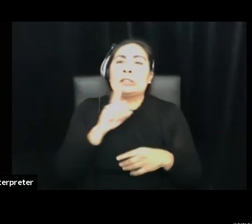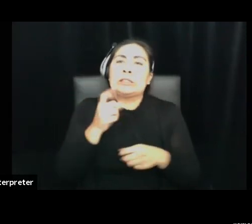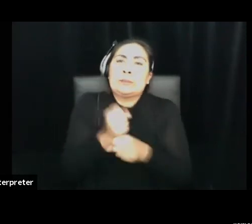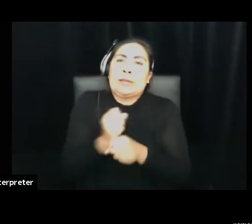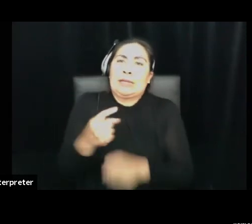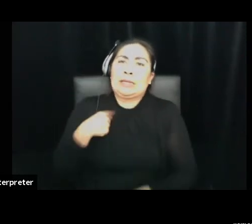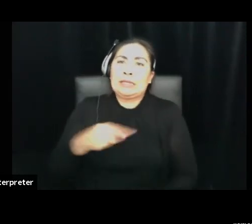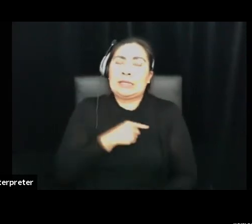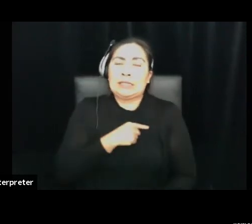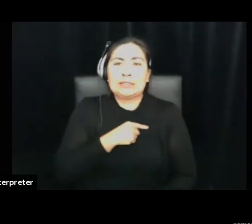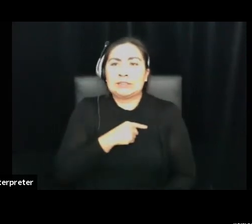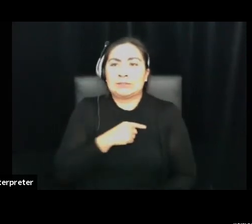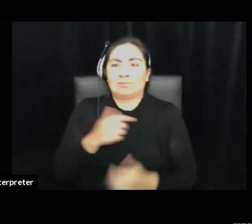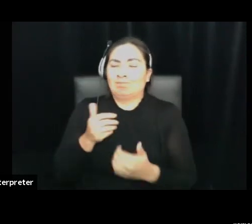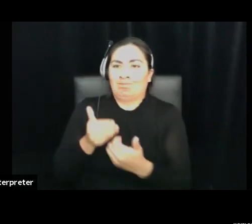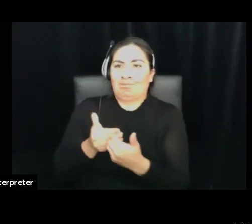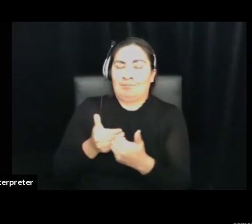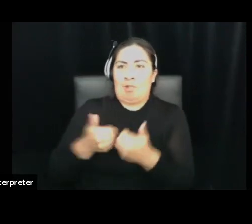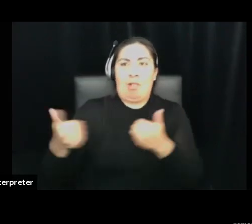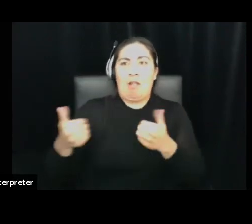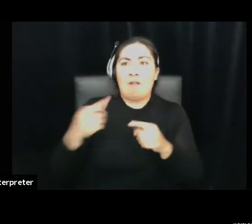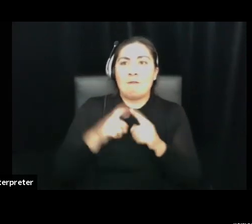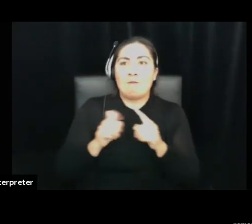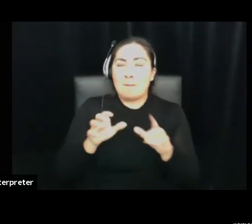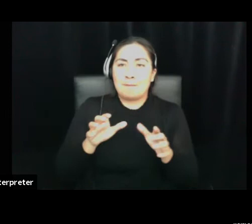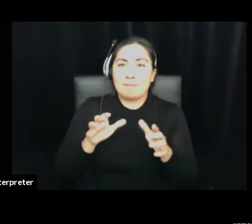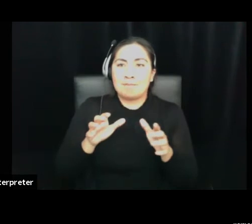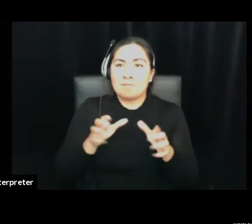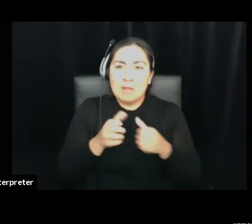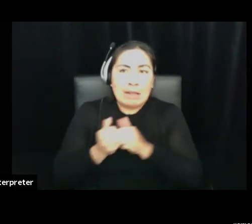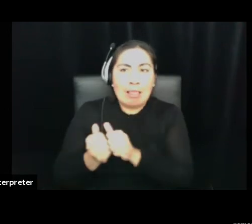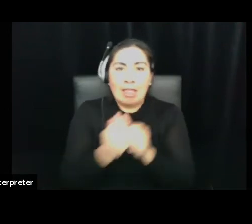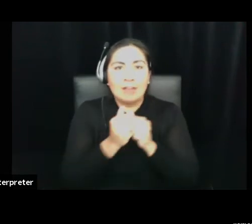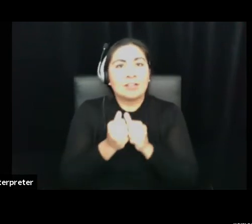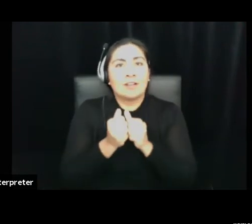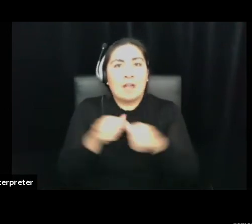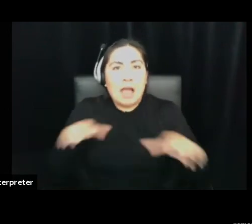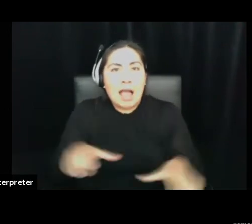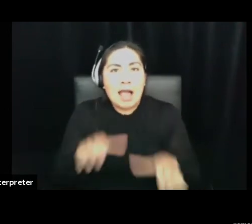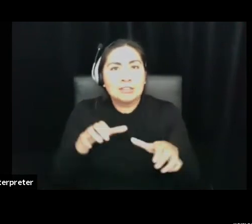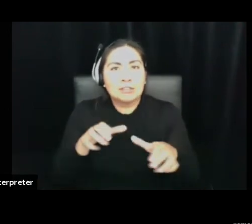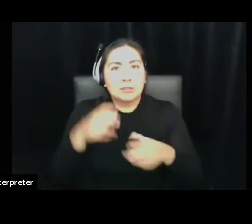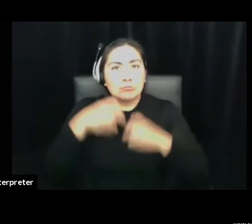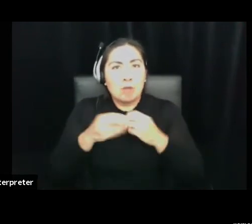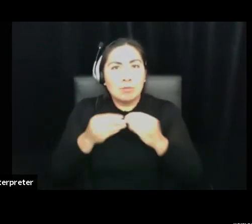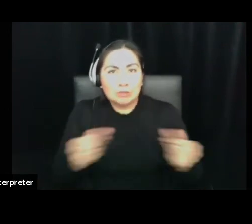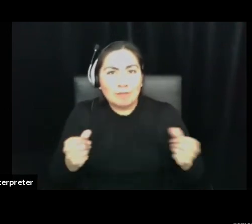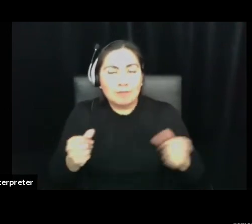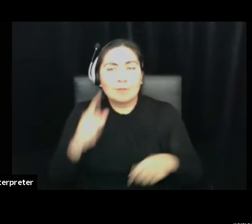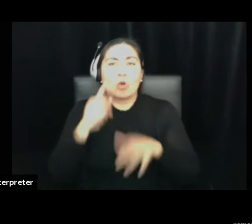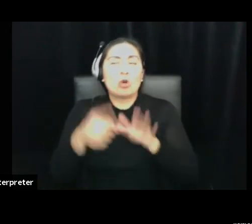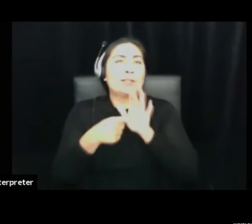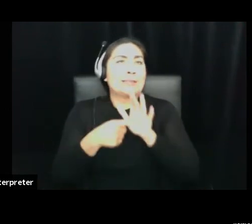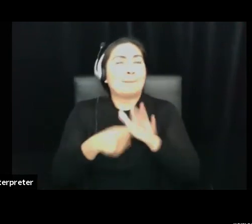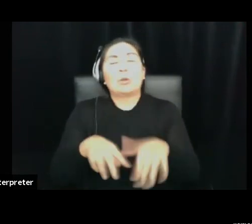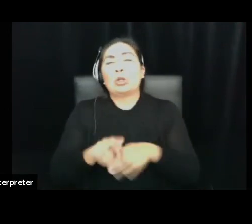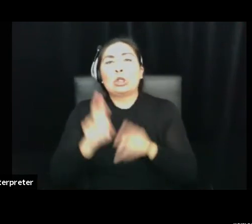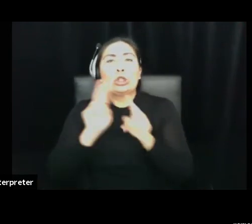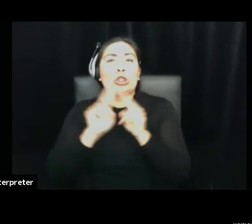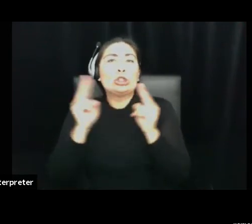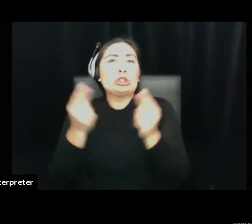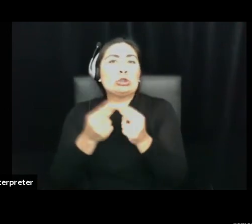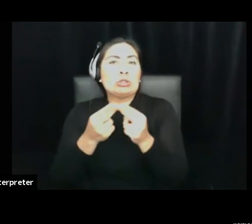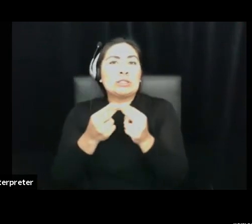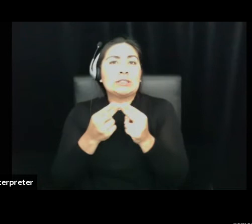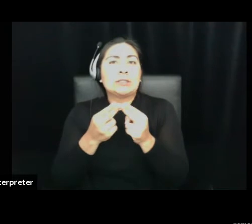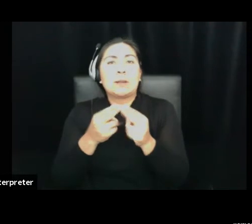collective problem solving and collective action. Think about union busting as only one example,